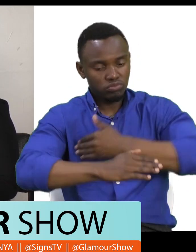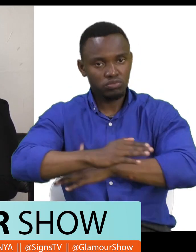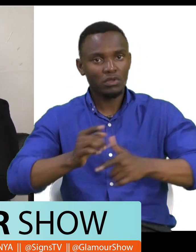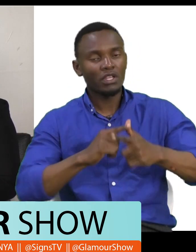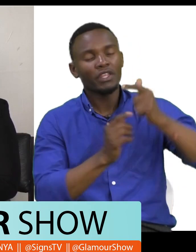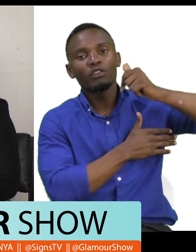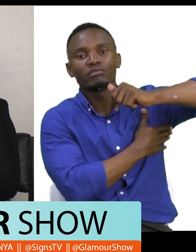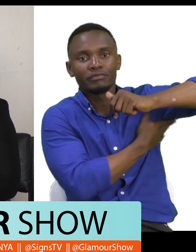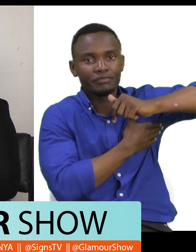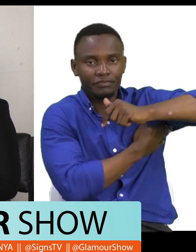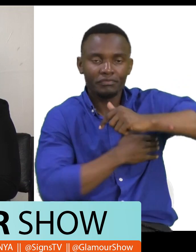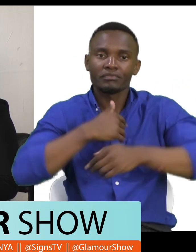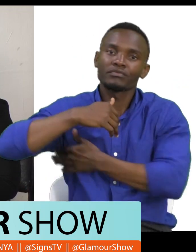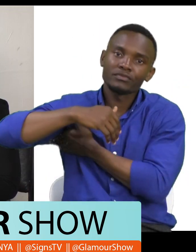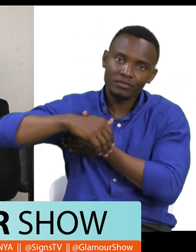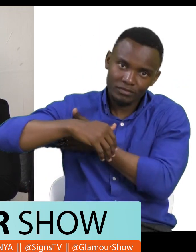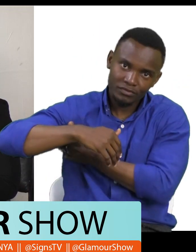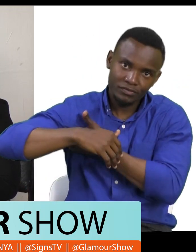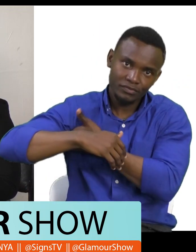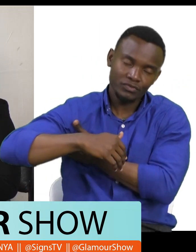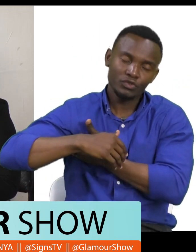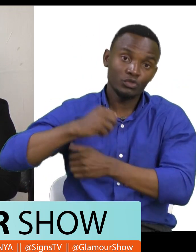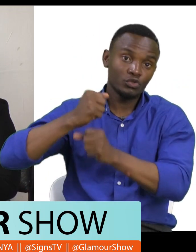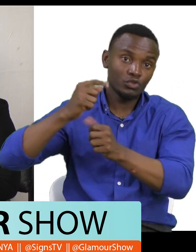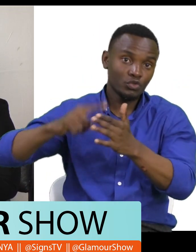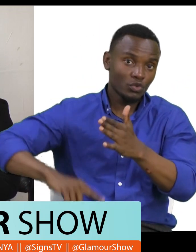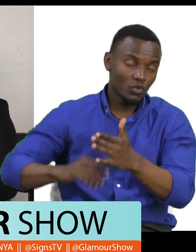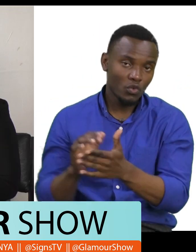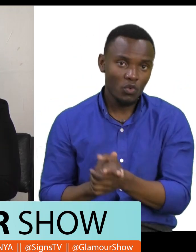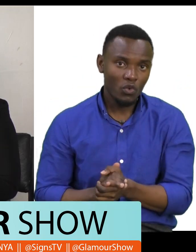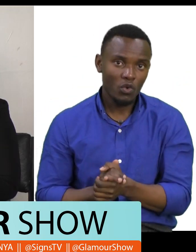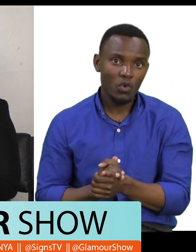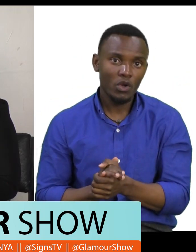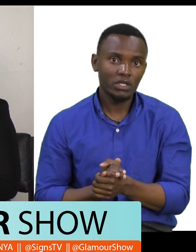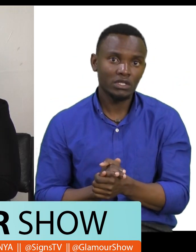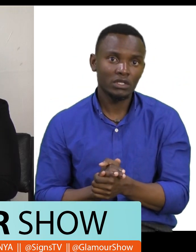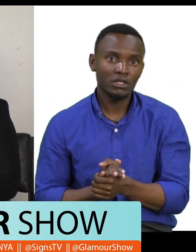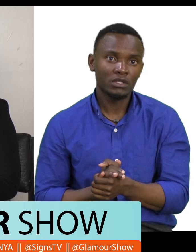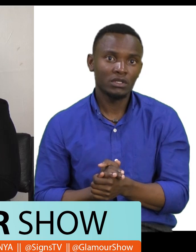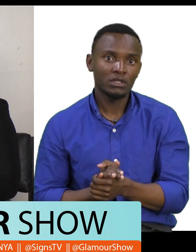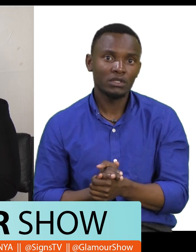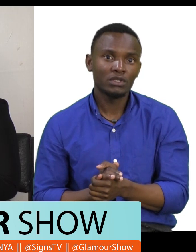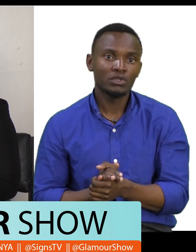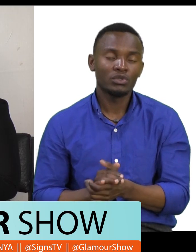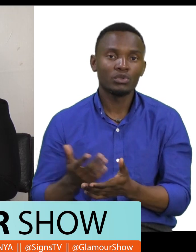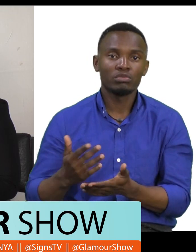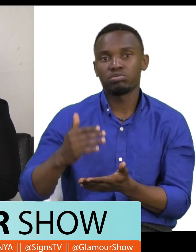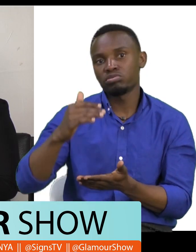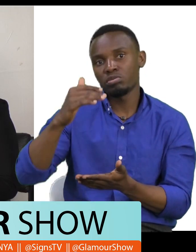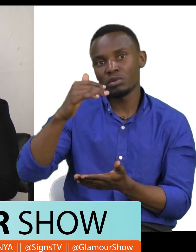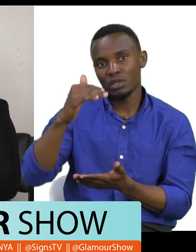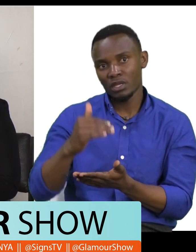When you are done with the service, now you apply that toning lotion to regulate